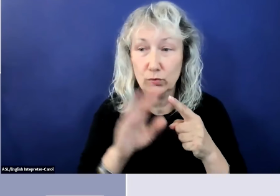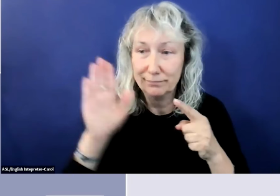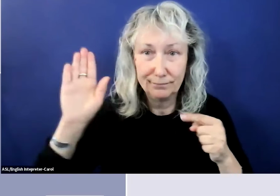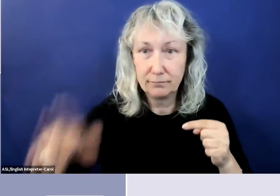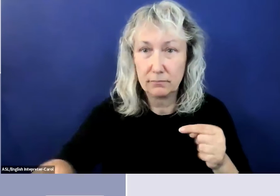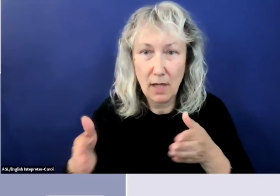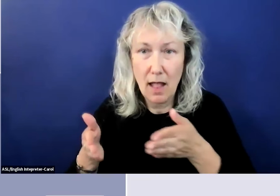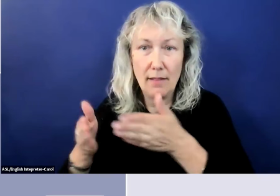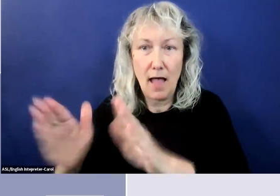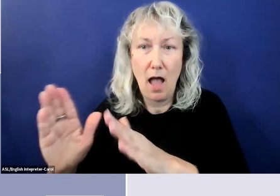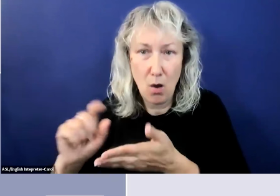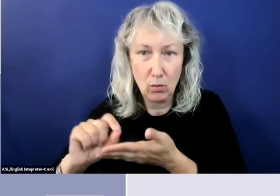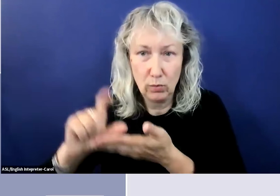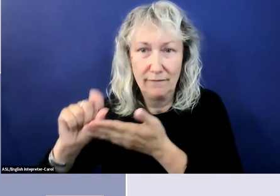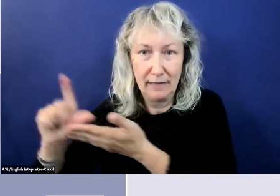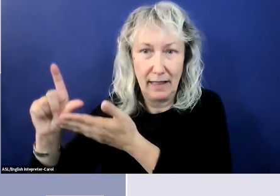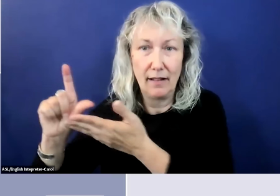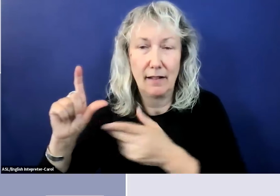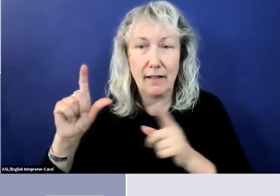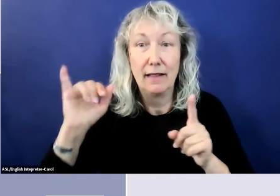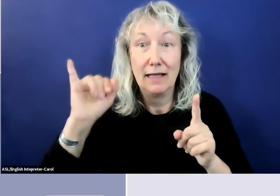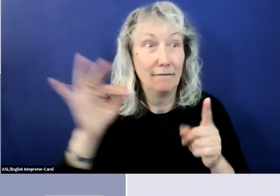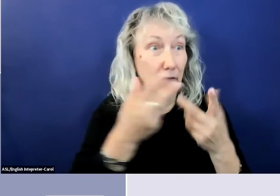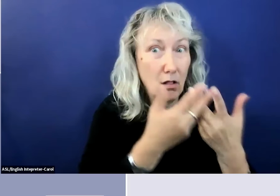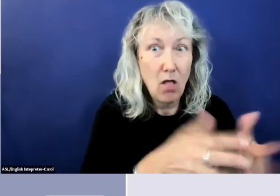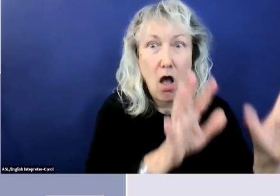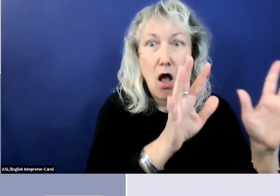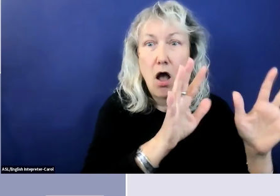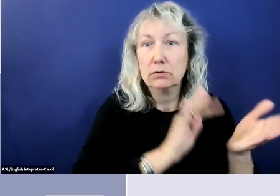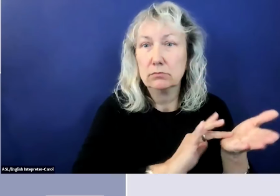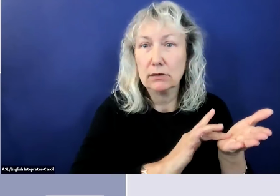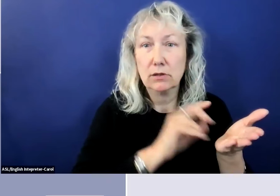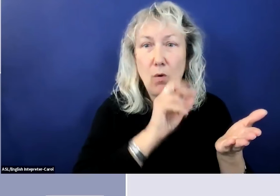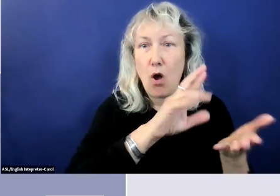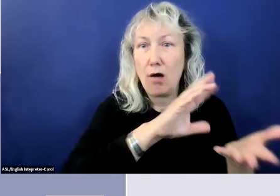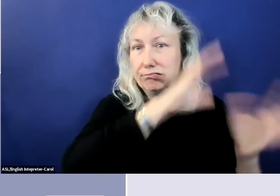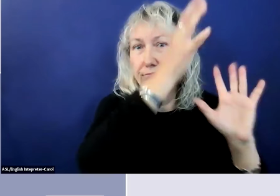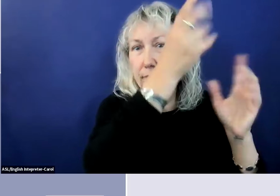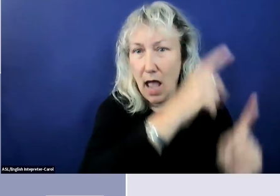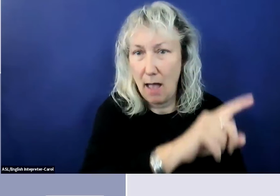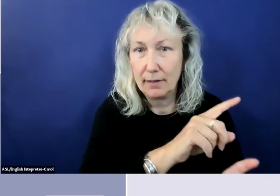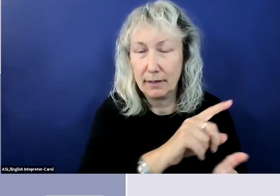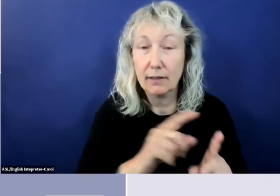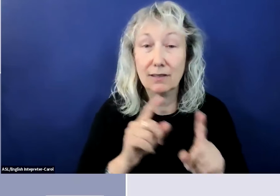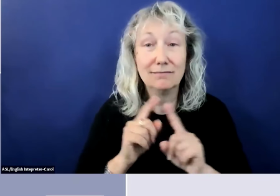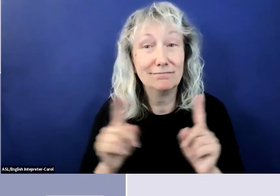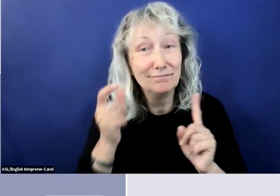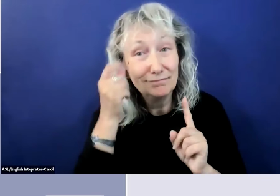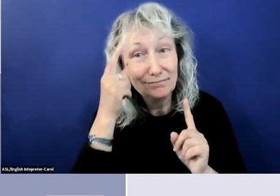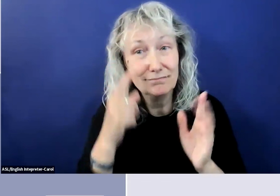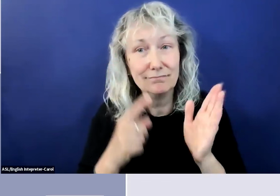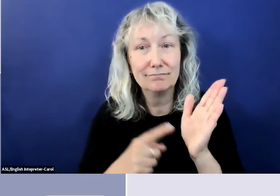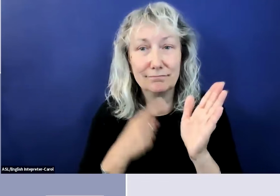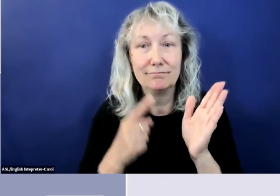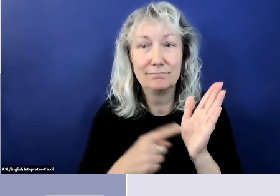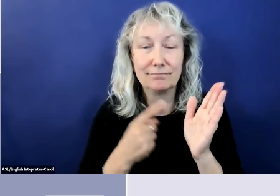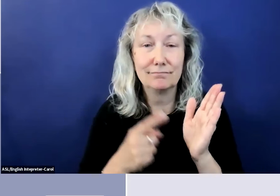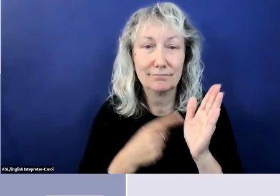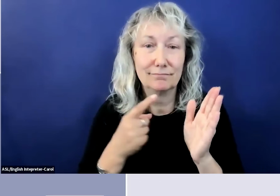for early fills when patients have lost medications. However, it can take time for